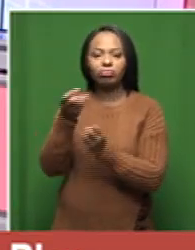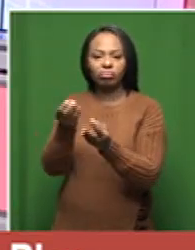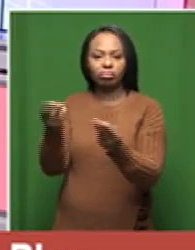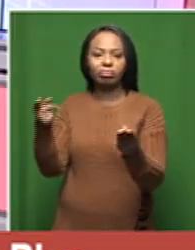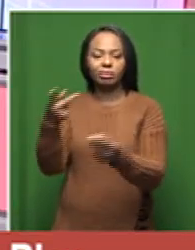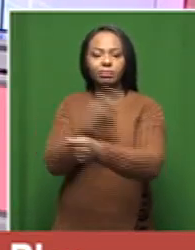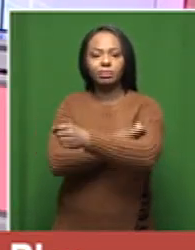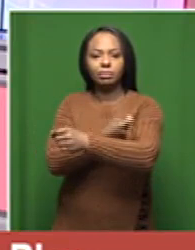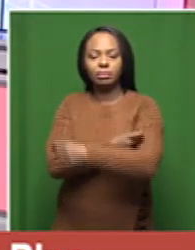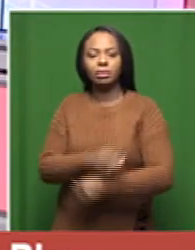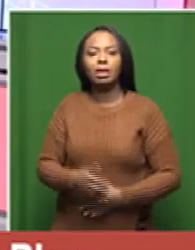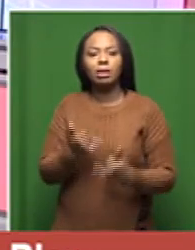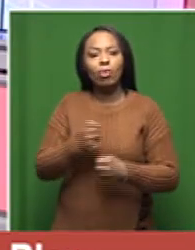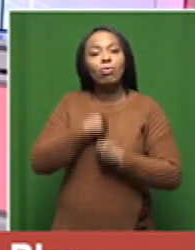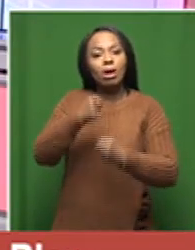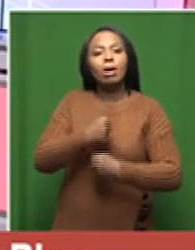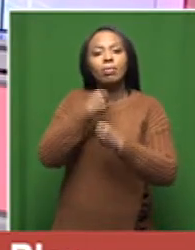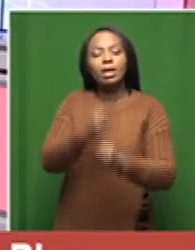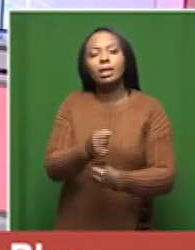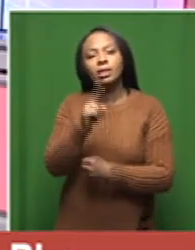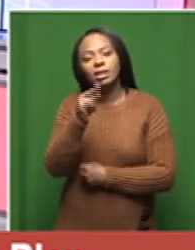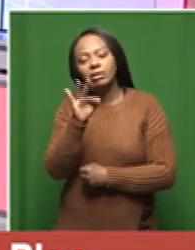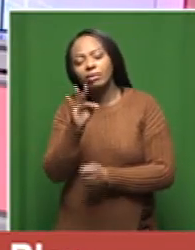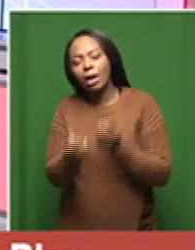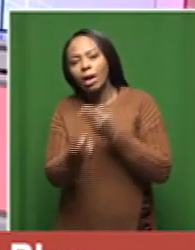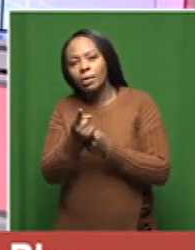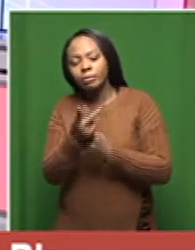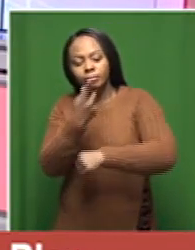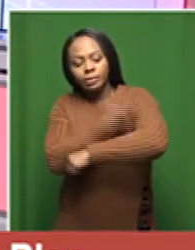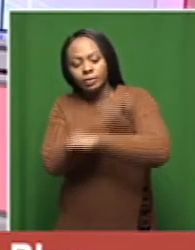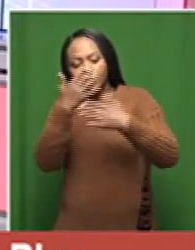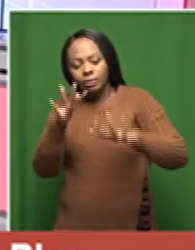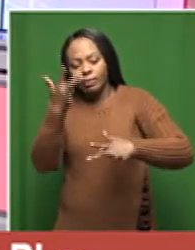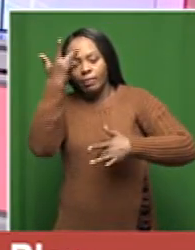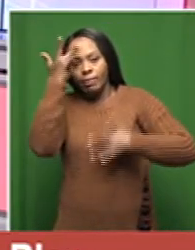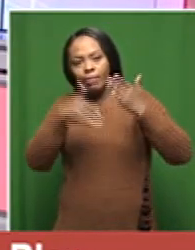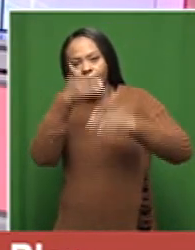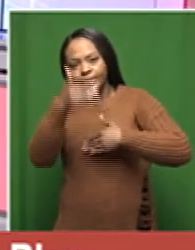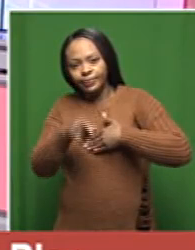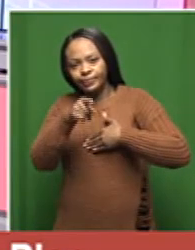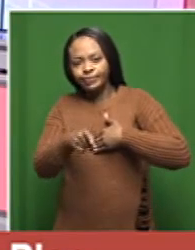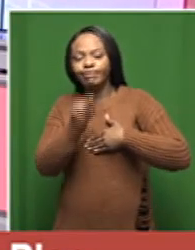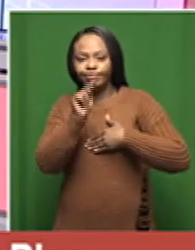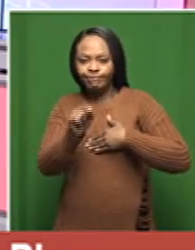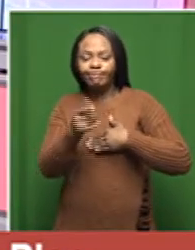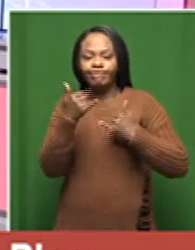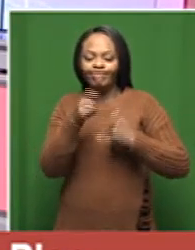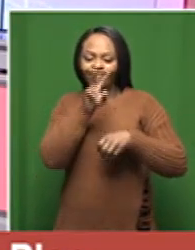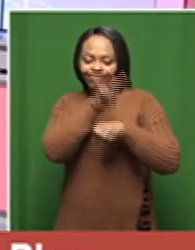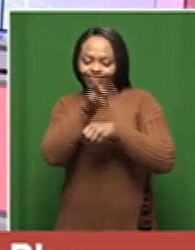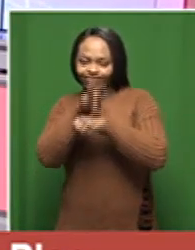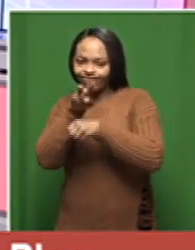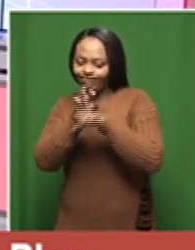is tracking any adverse reactions. It's imperative that all health events after vaccination are